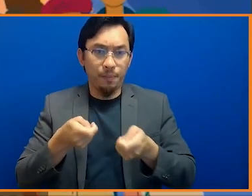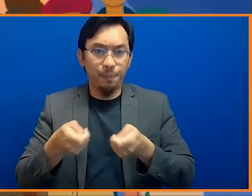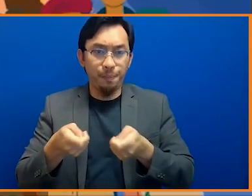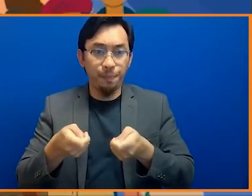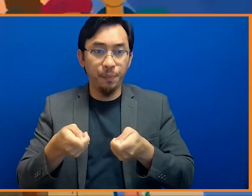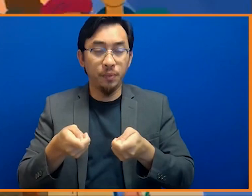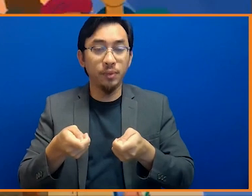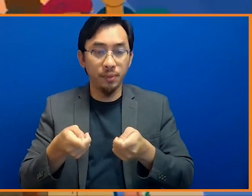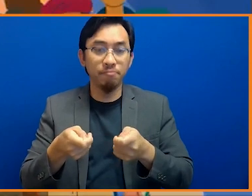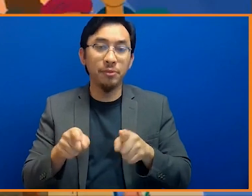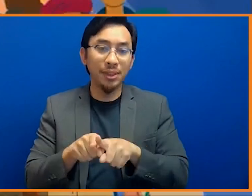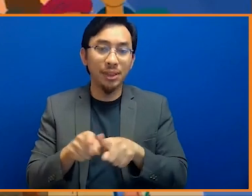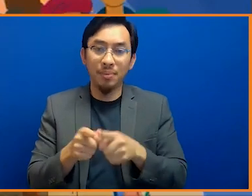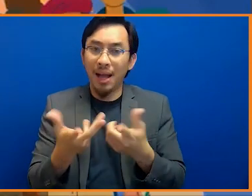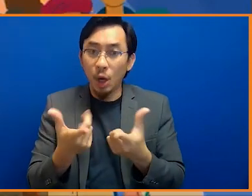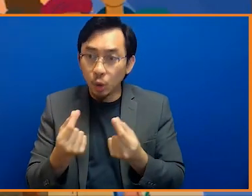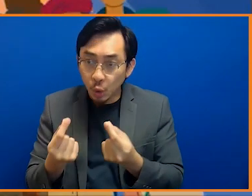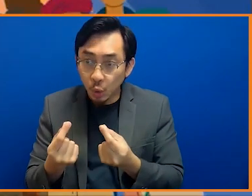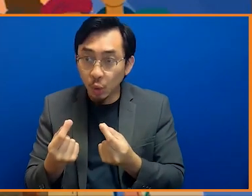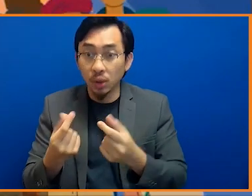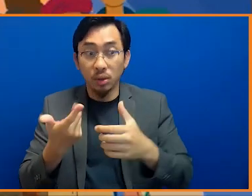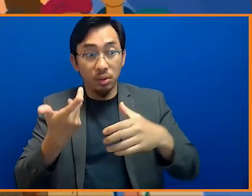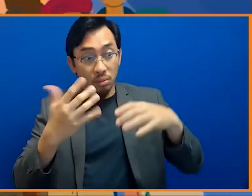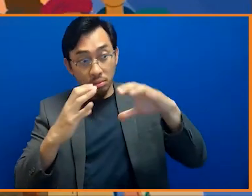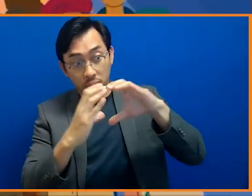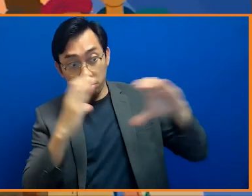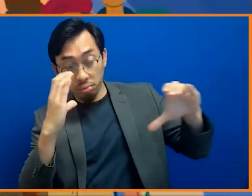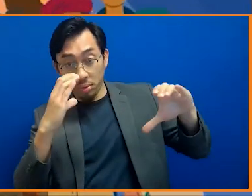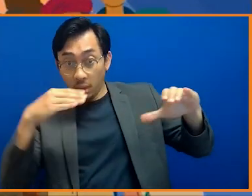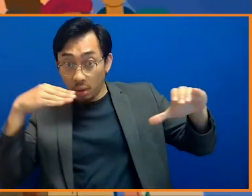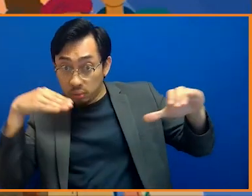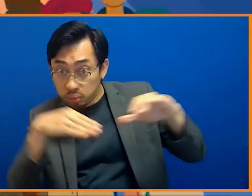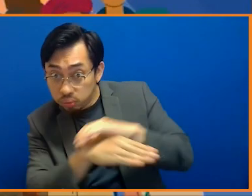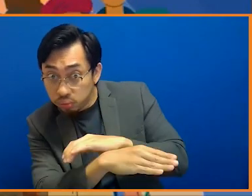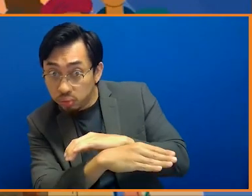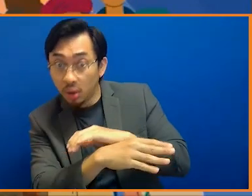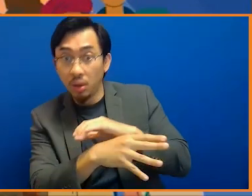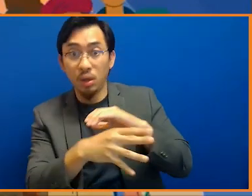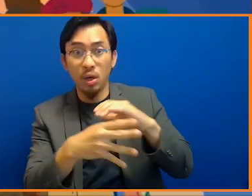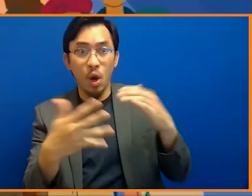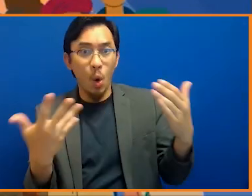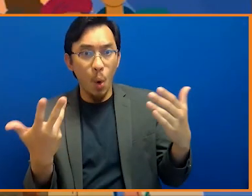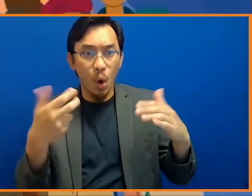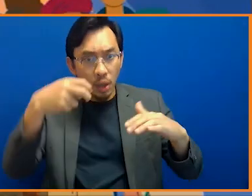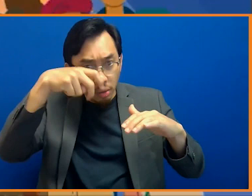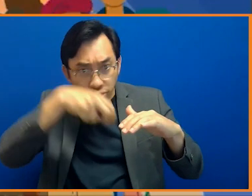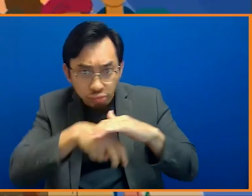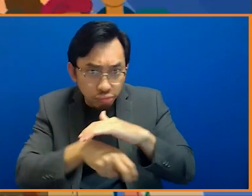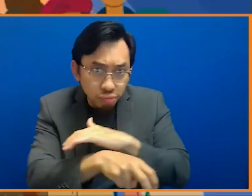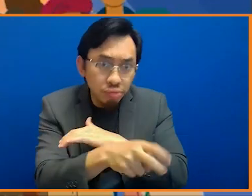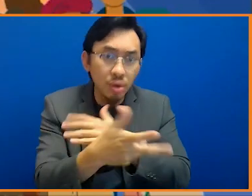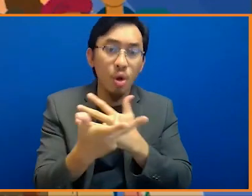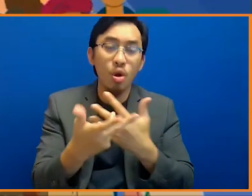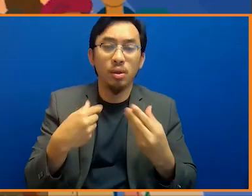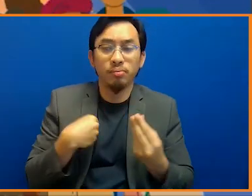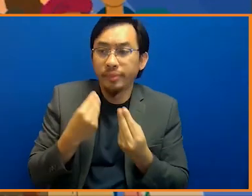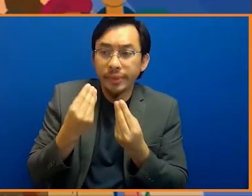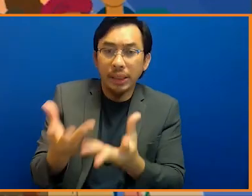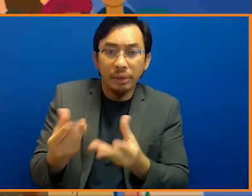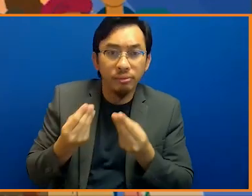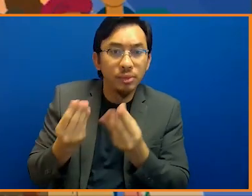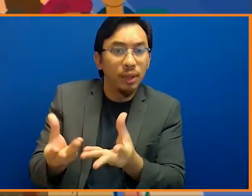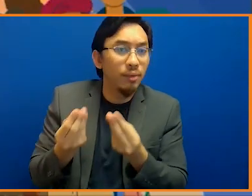facilitated by structure or facilities that we have in town. Some of the examples that we